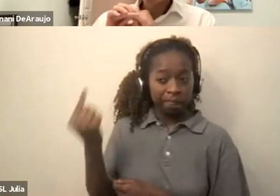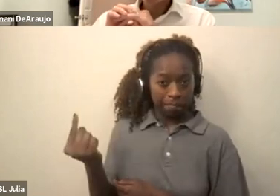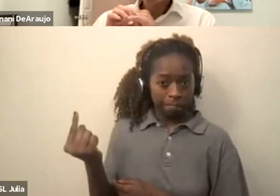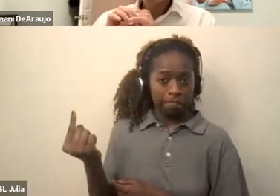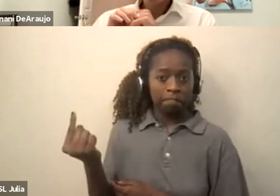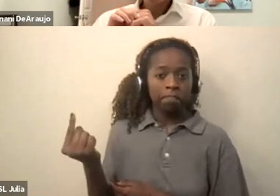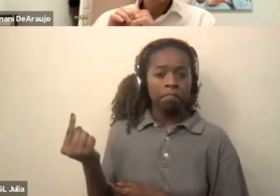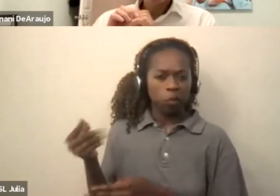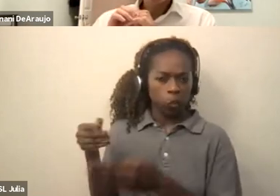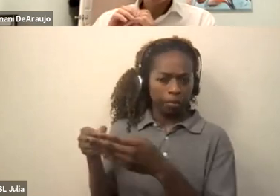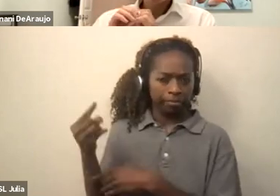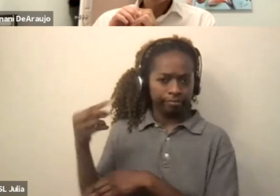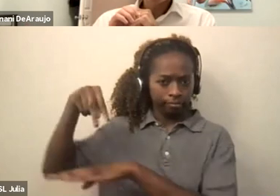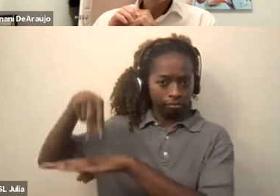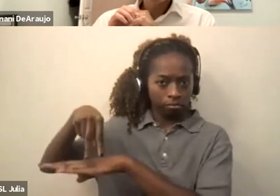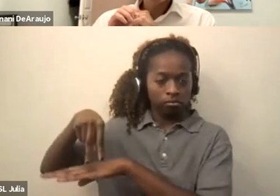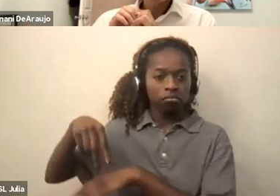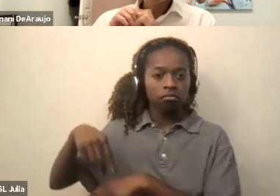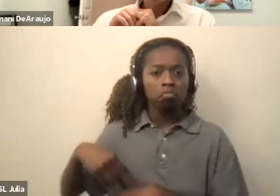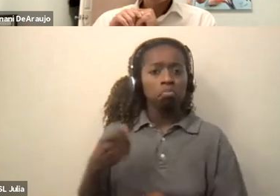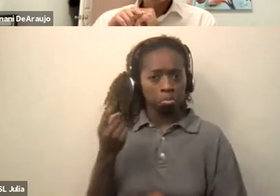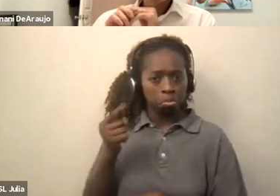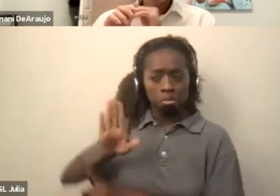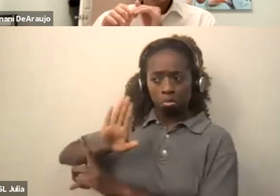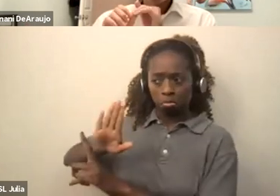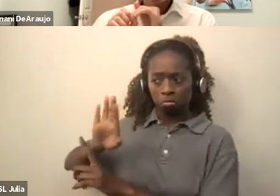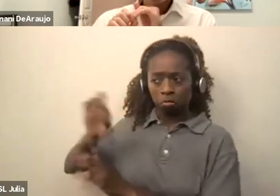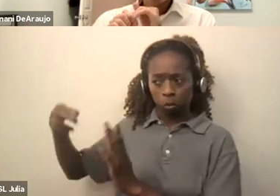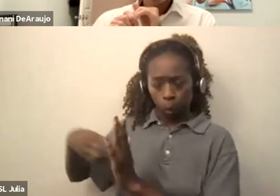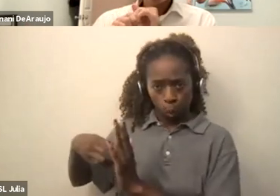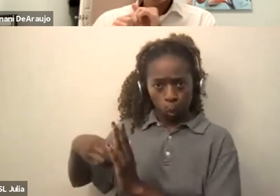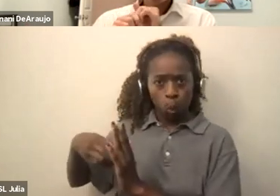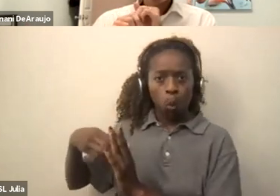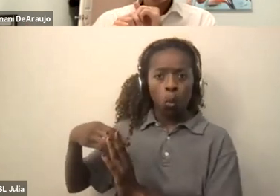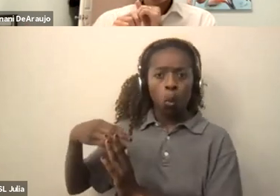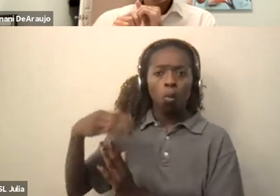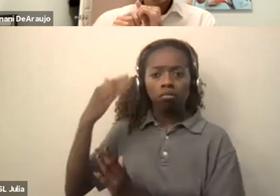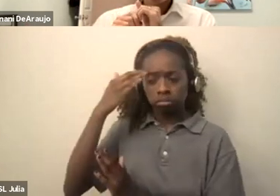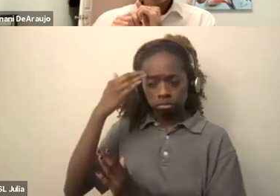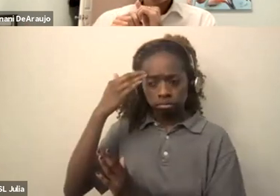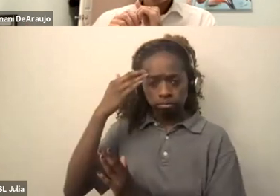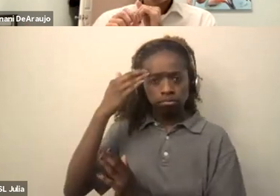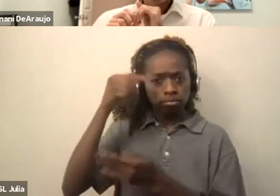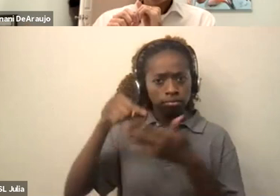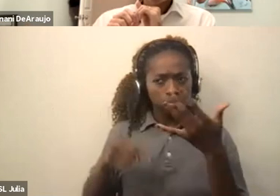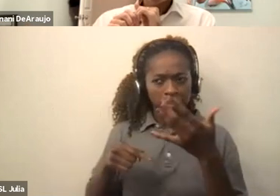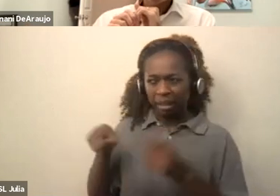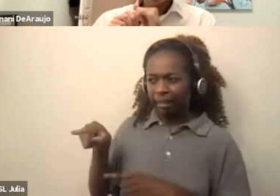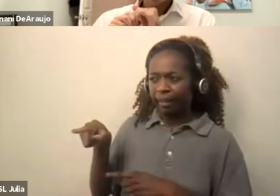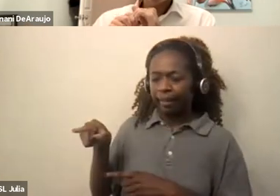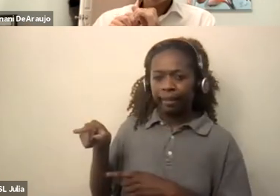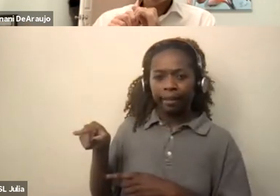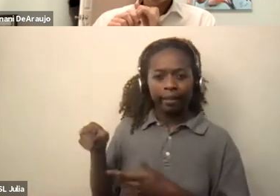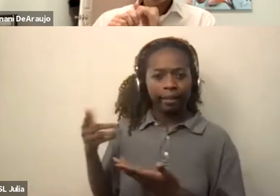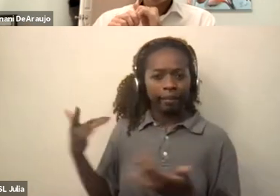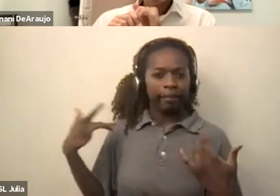i know the the job duty of a crossing guard but i don't see the job actually being done um